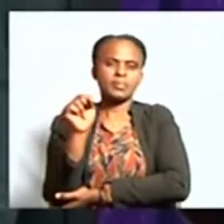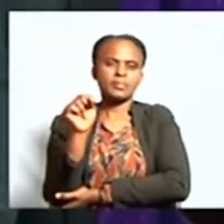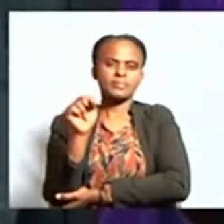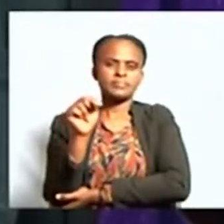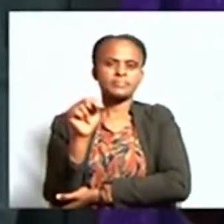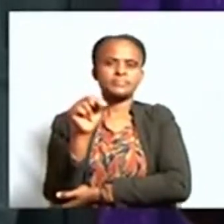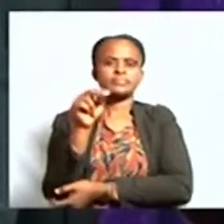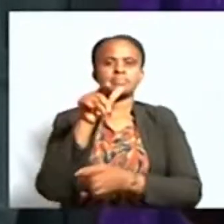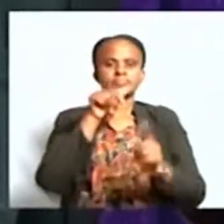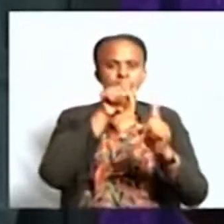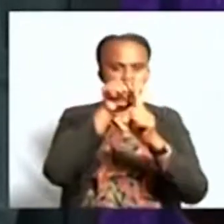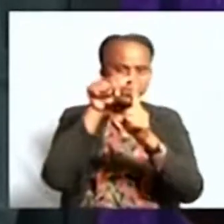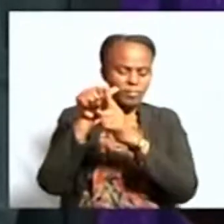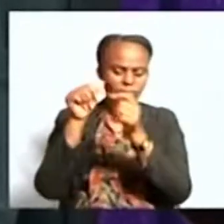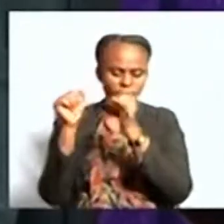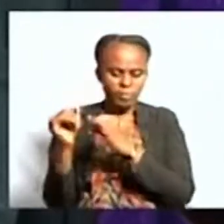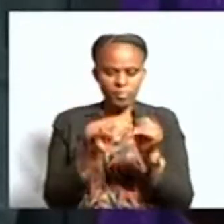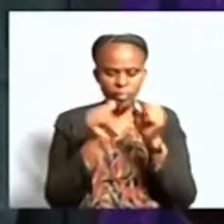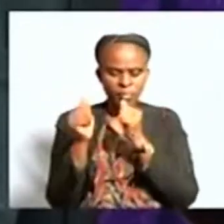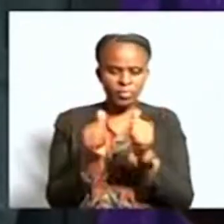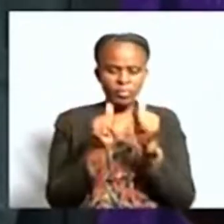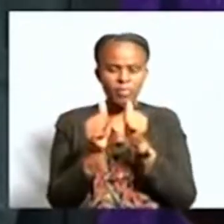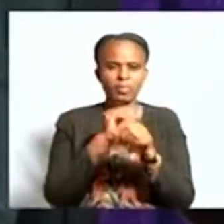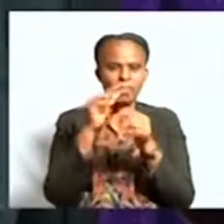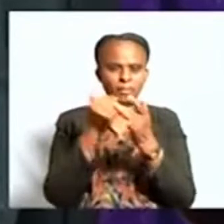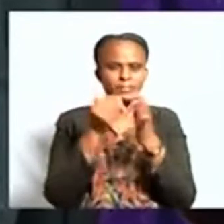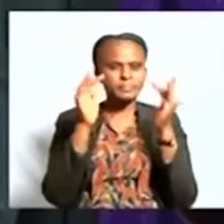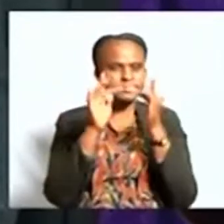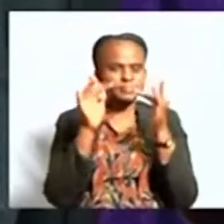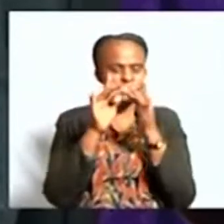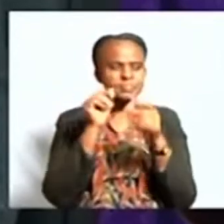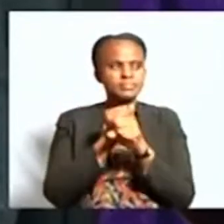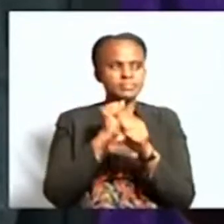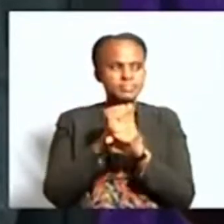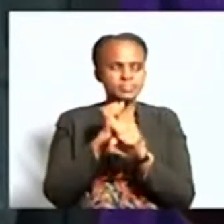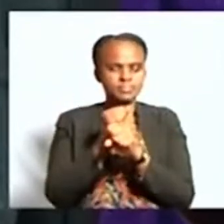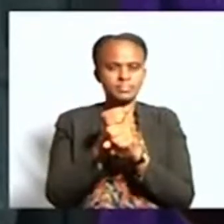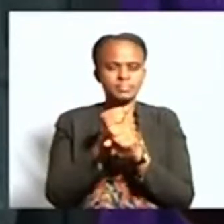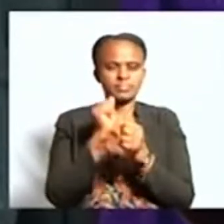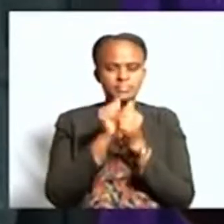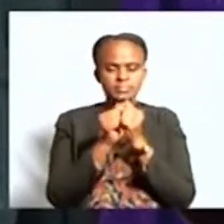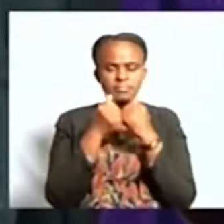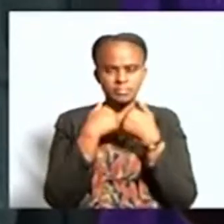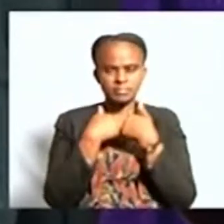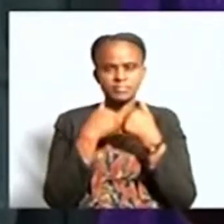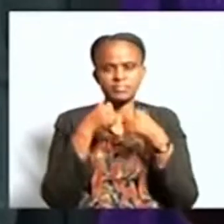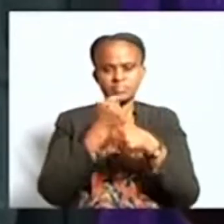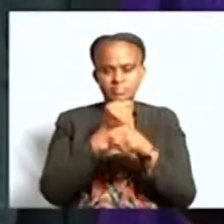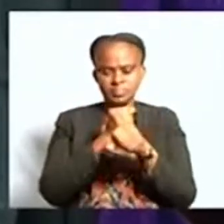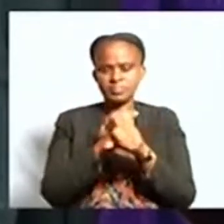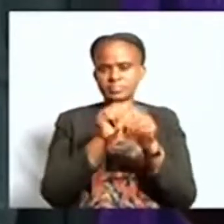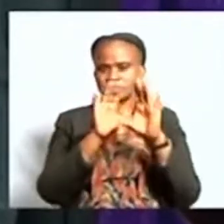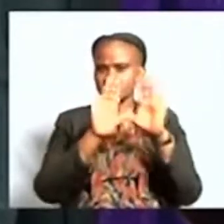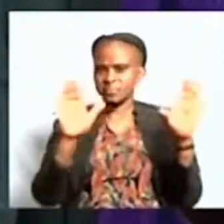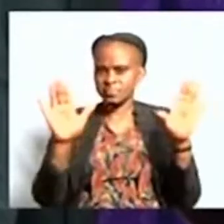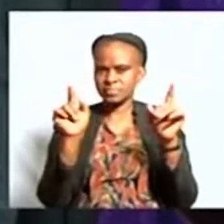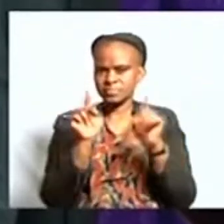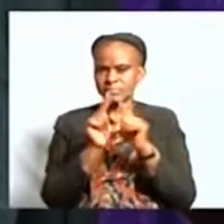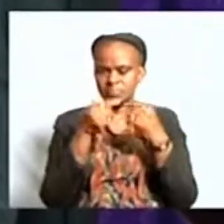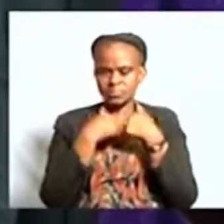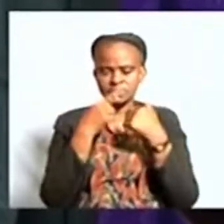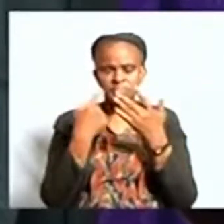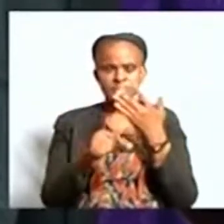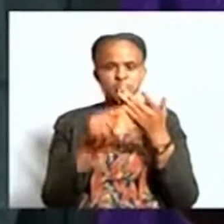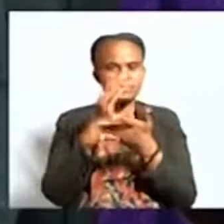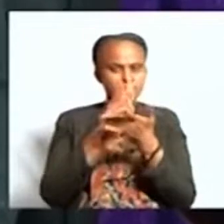Targeted enforcement activities were initiated for online operators that had branded their vehicles, and there has been